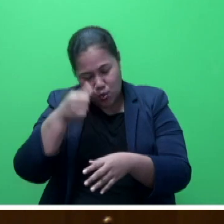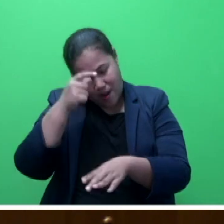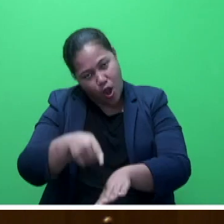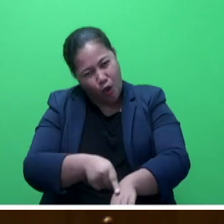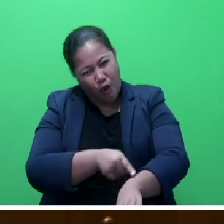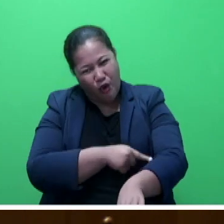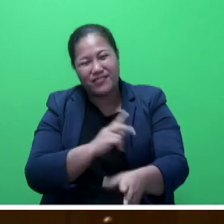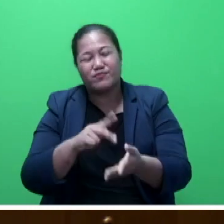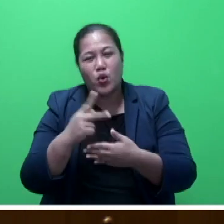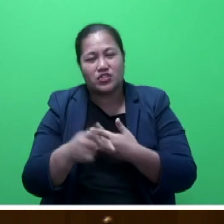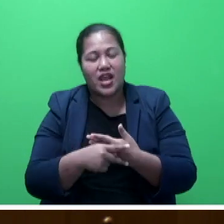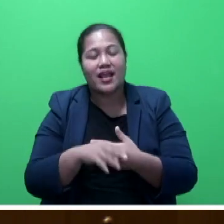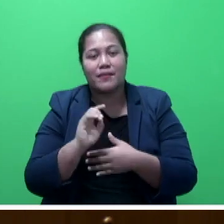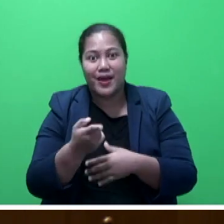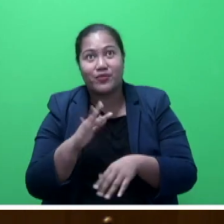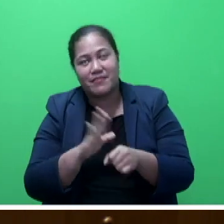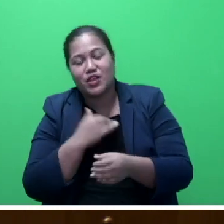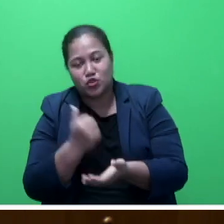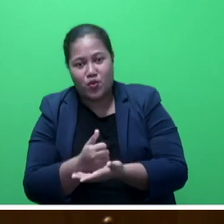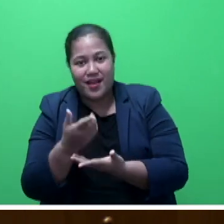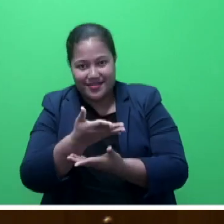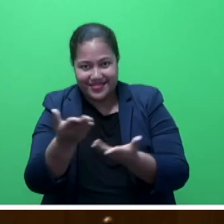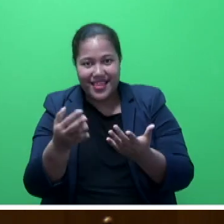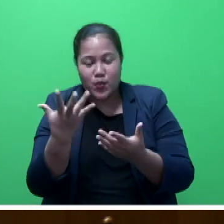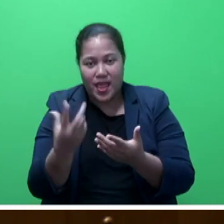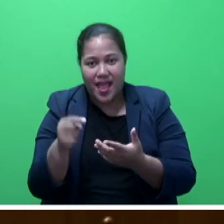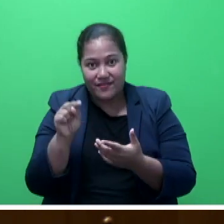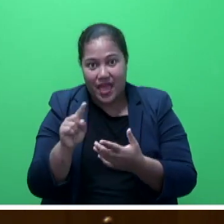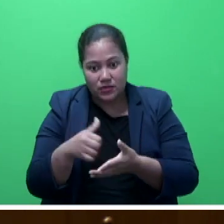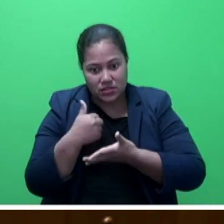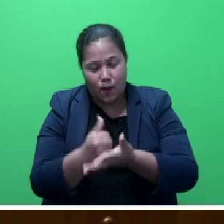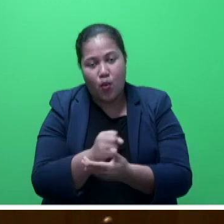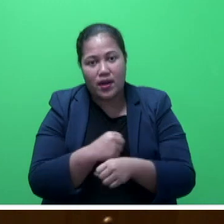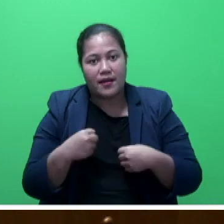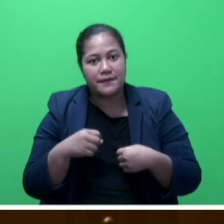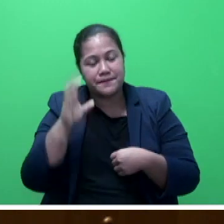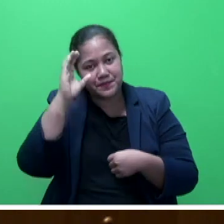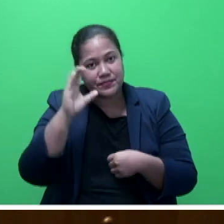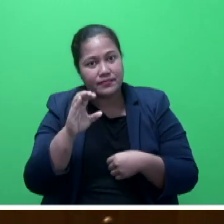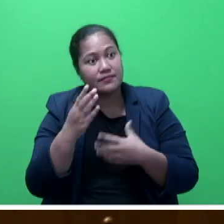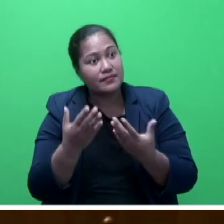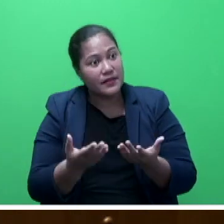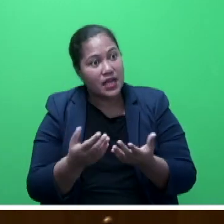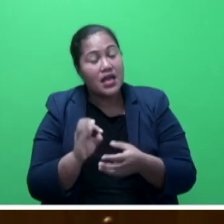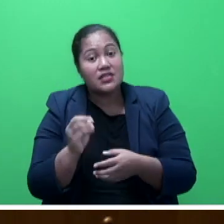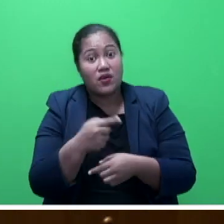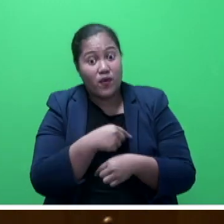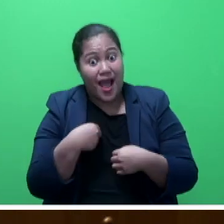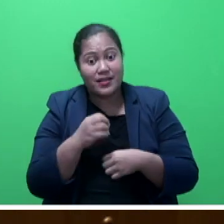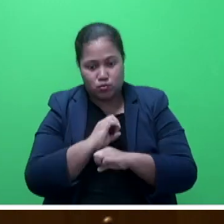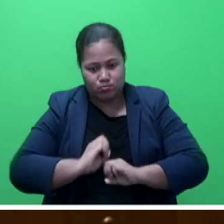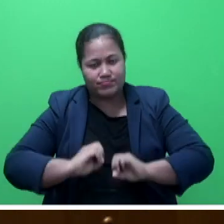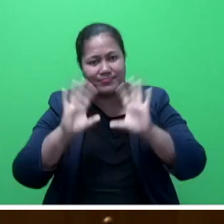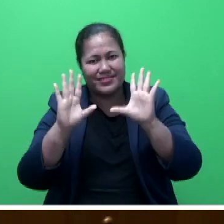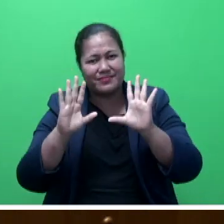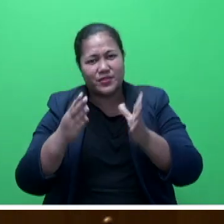session will make history through the passage of our climate change bill and legislate our commitment to lead by